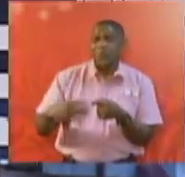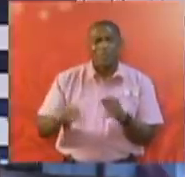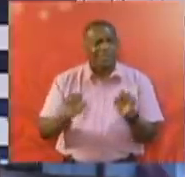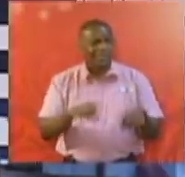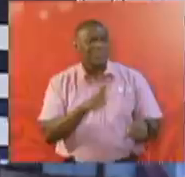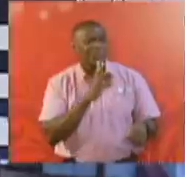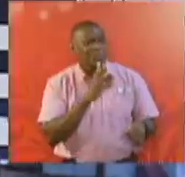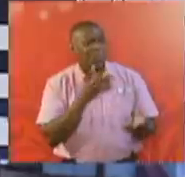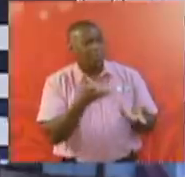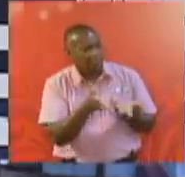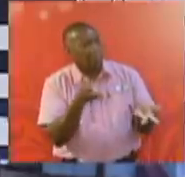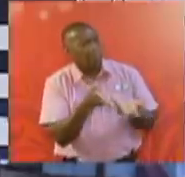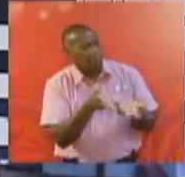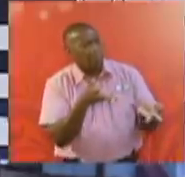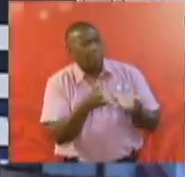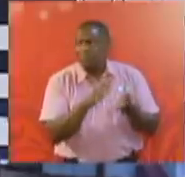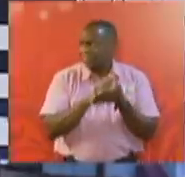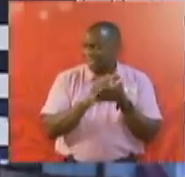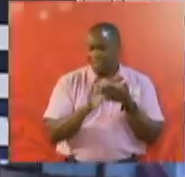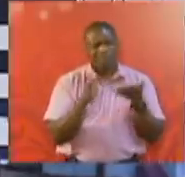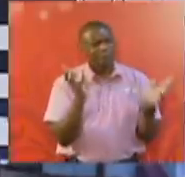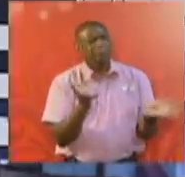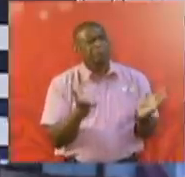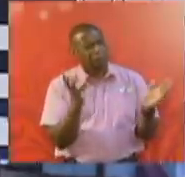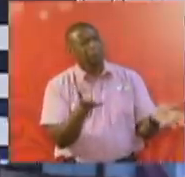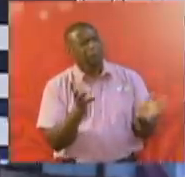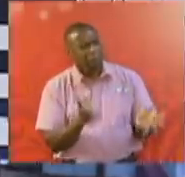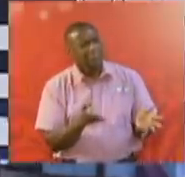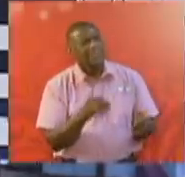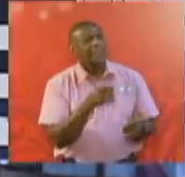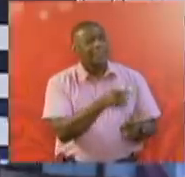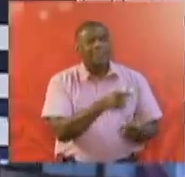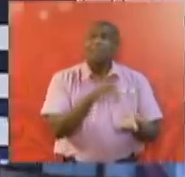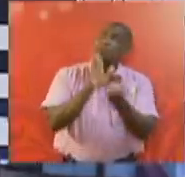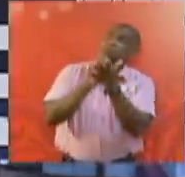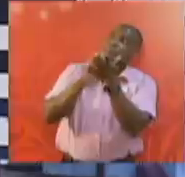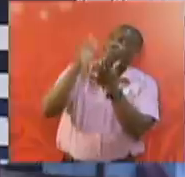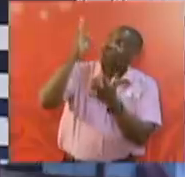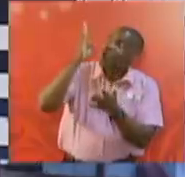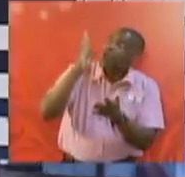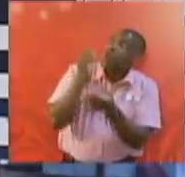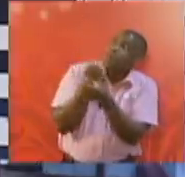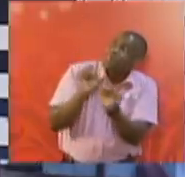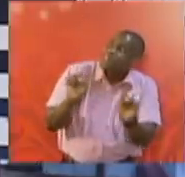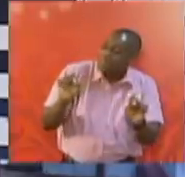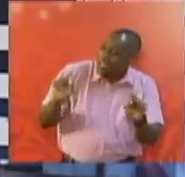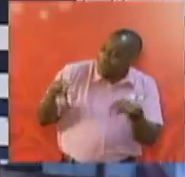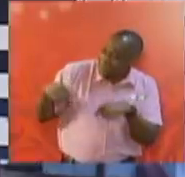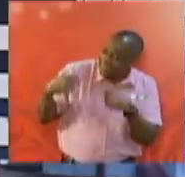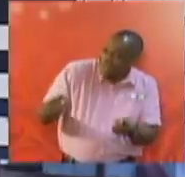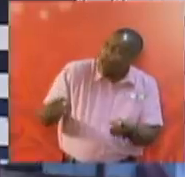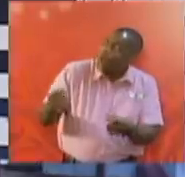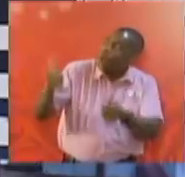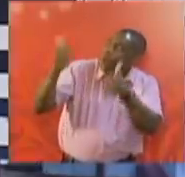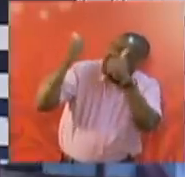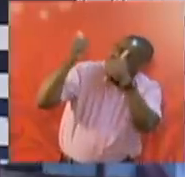and he gives God the glory that he has survived to this point. We are hoping to see him back